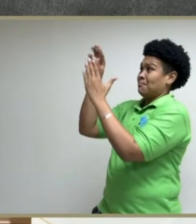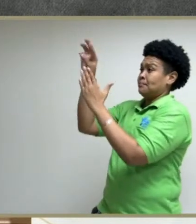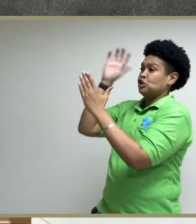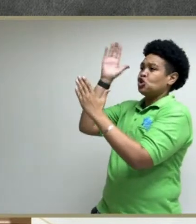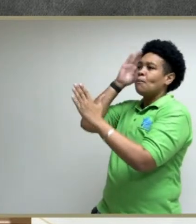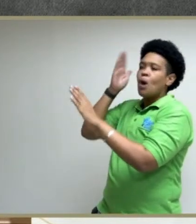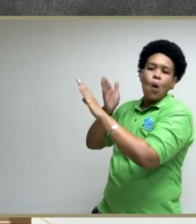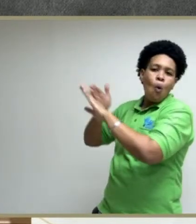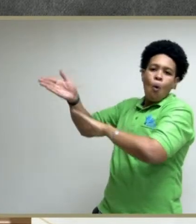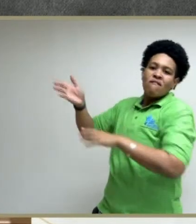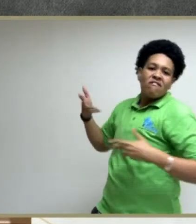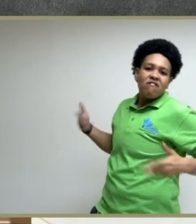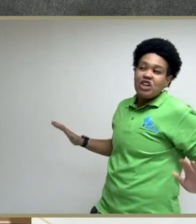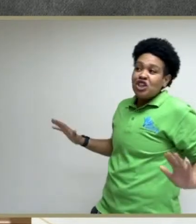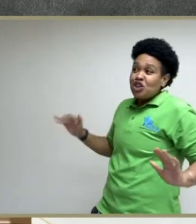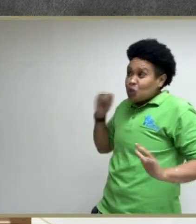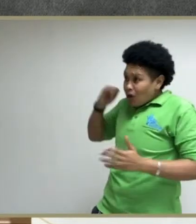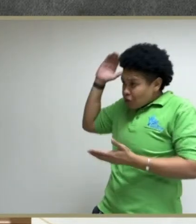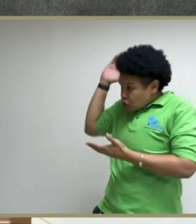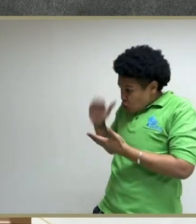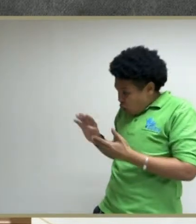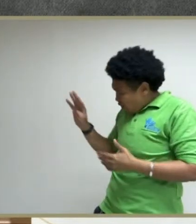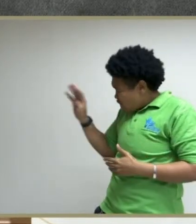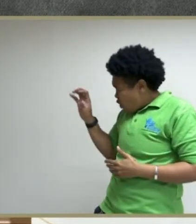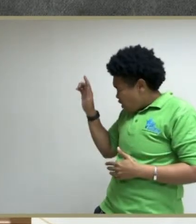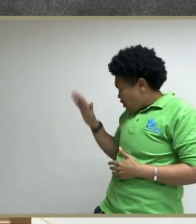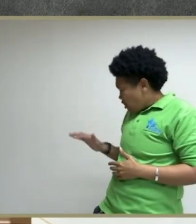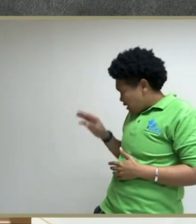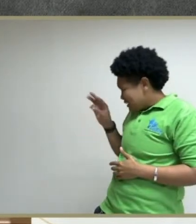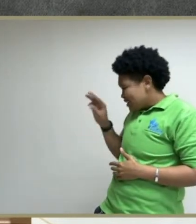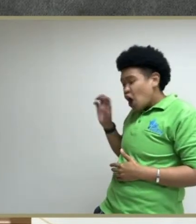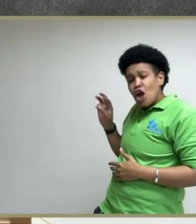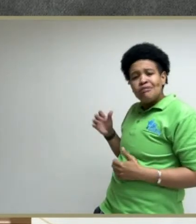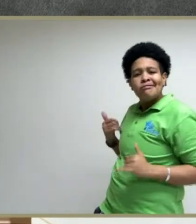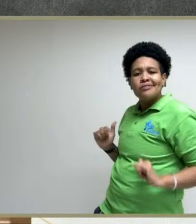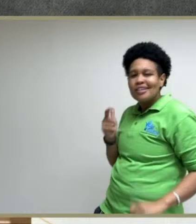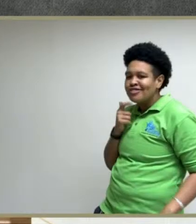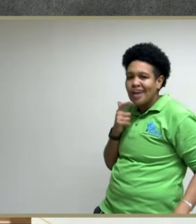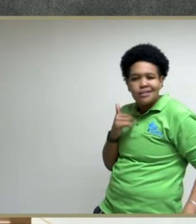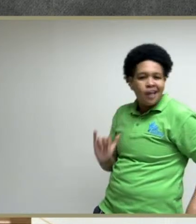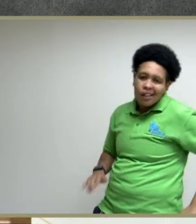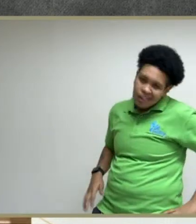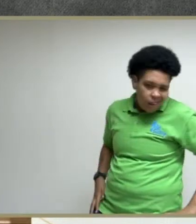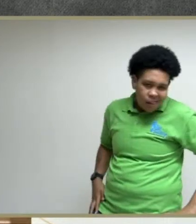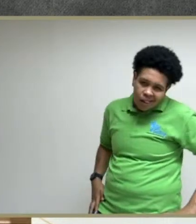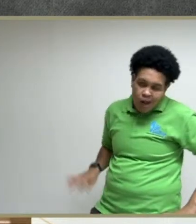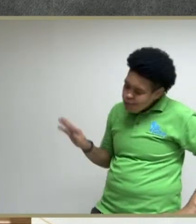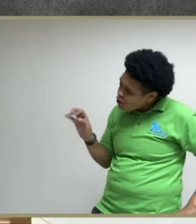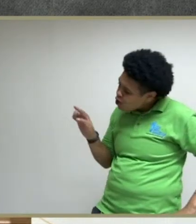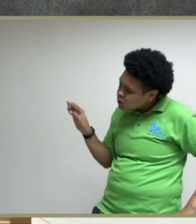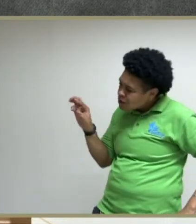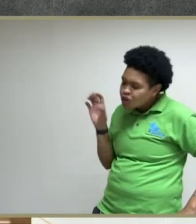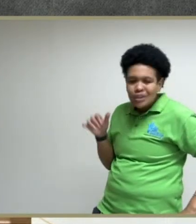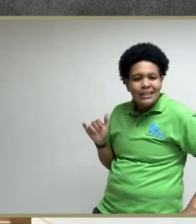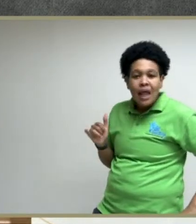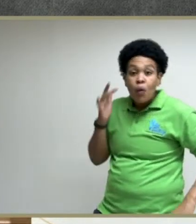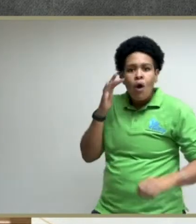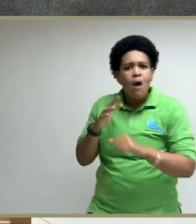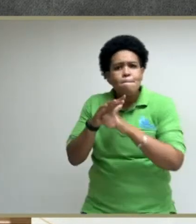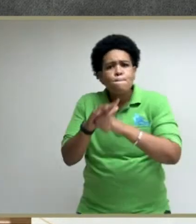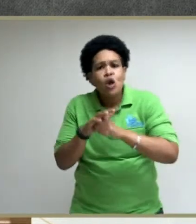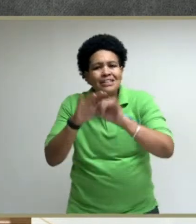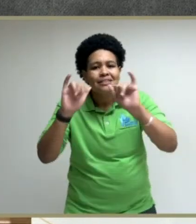between 400 to 600, we are still in the red level, because we still would have had considerable pressure on those